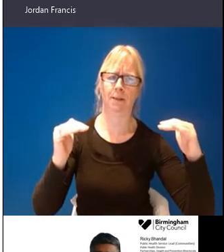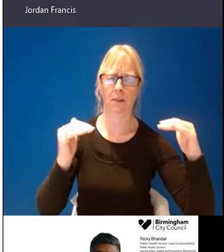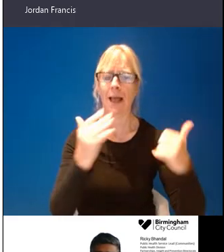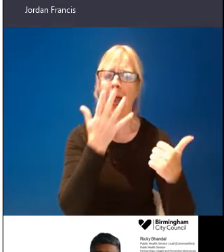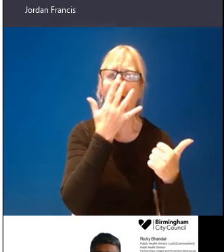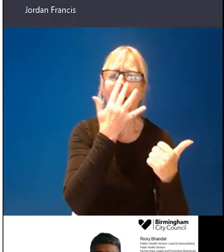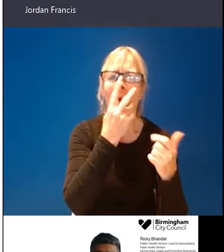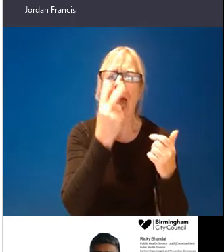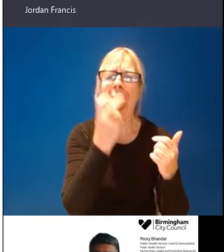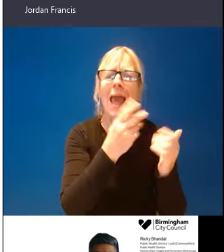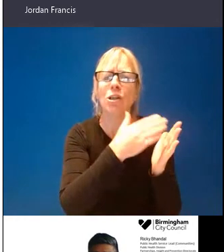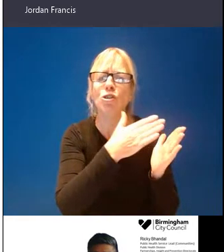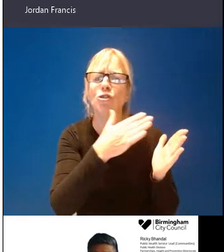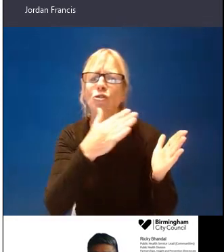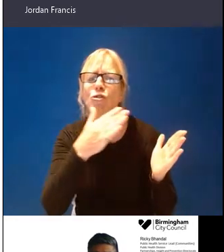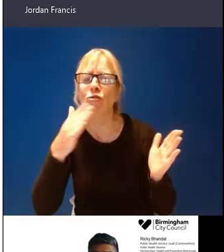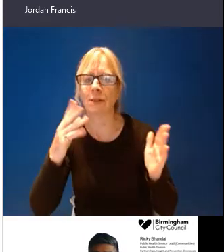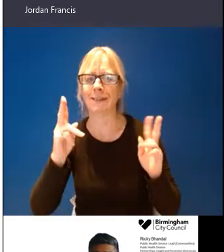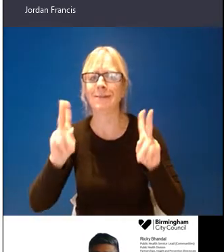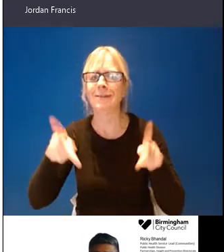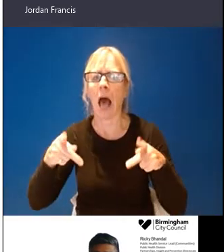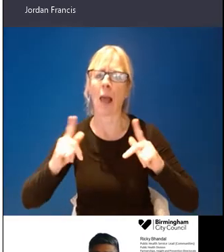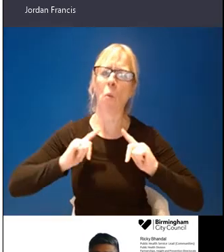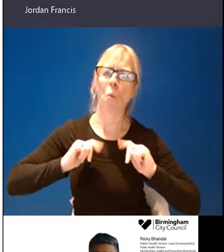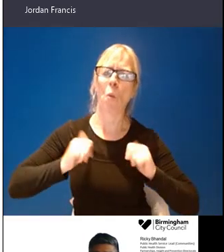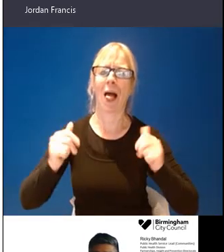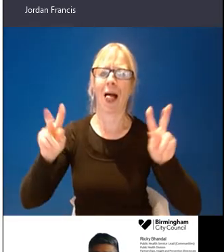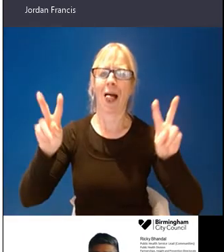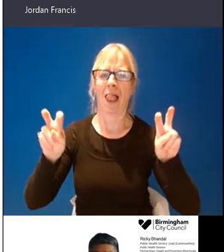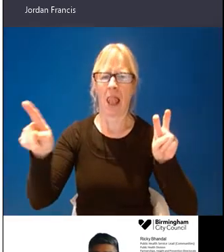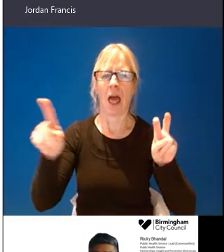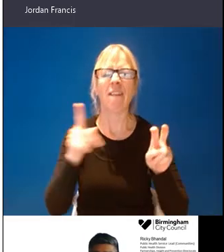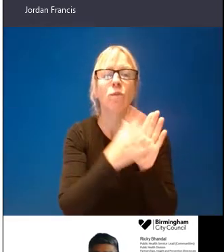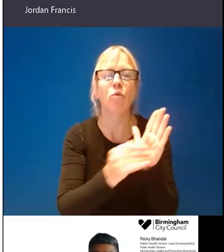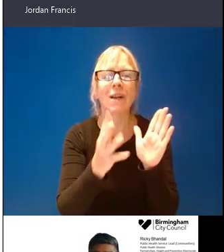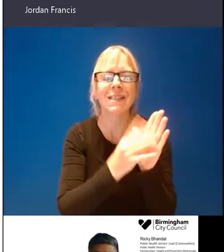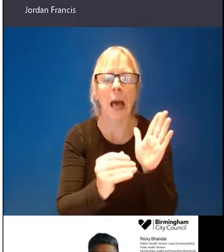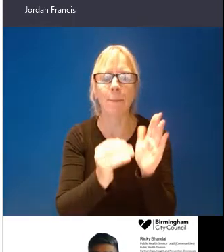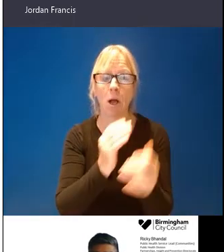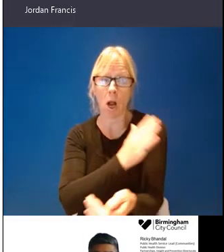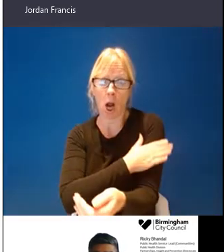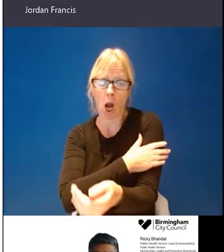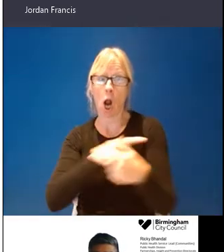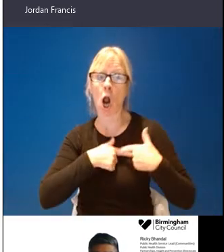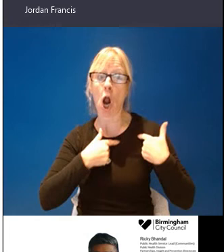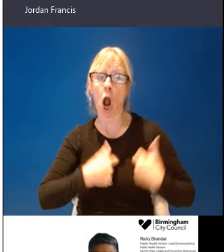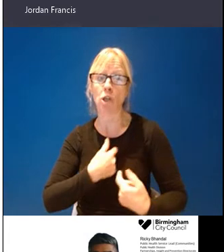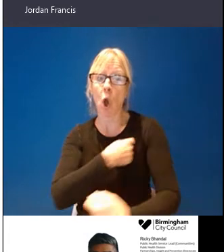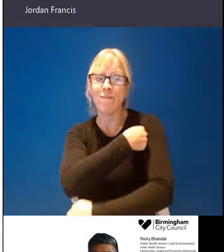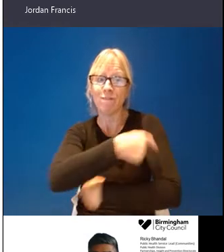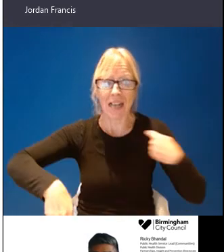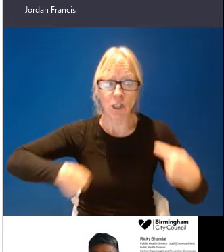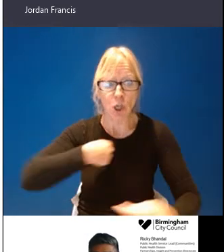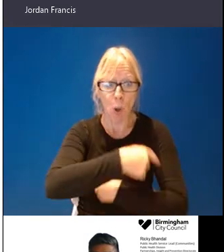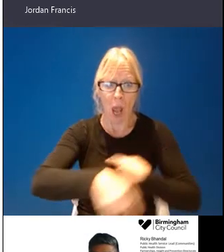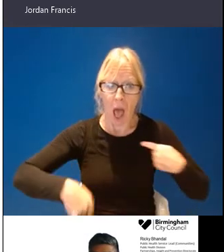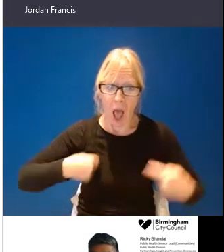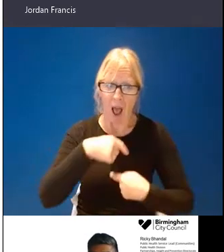if we look at, for example, one area around cardiovascular disease, that 32% of the deaf population have that compared